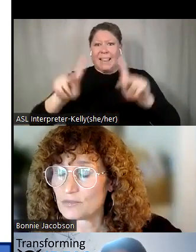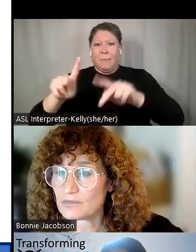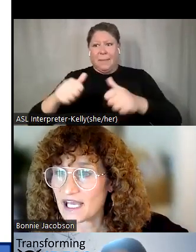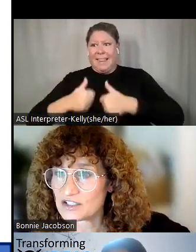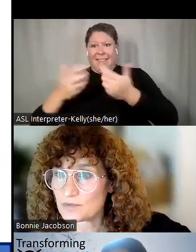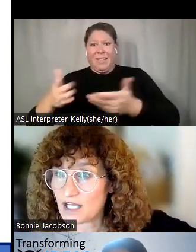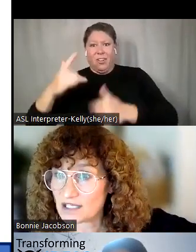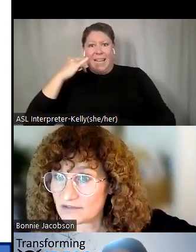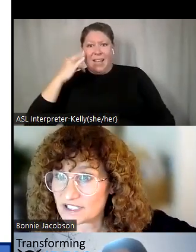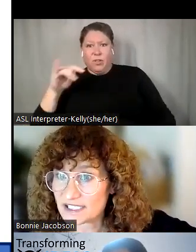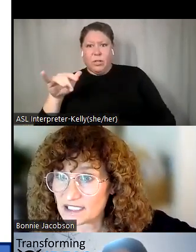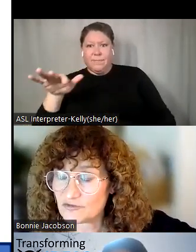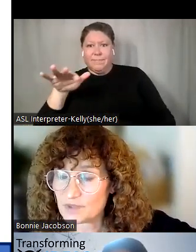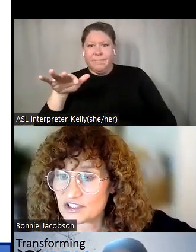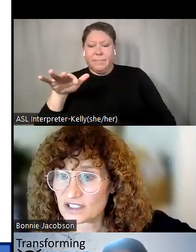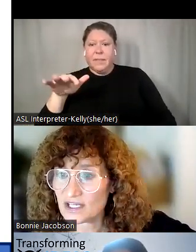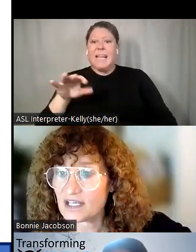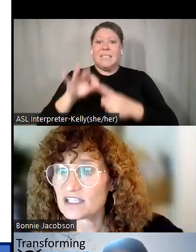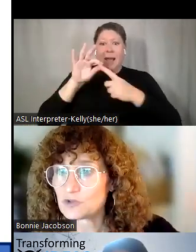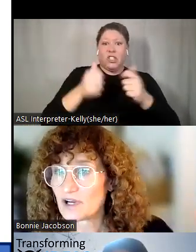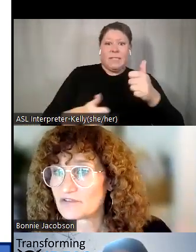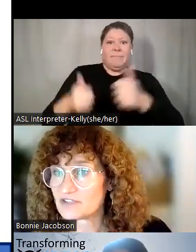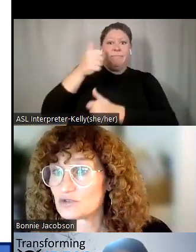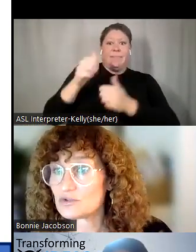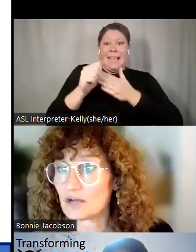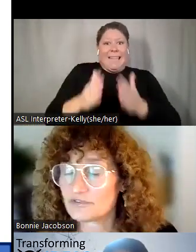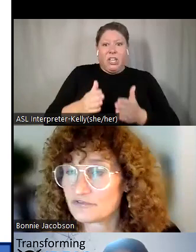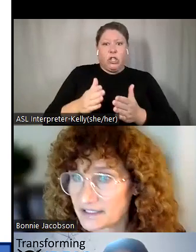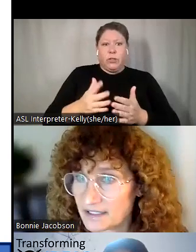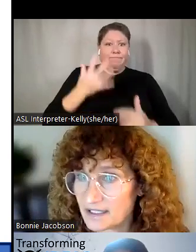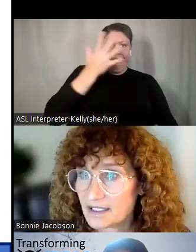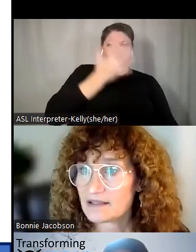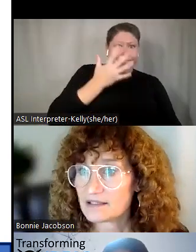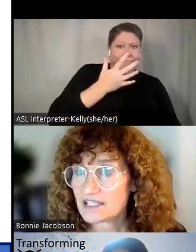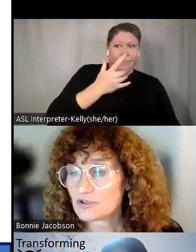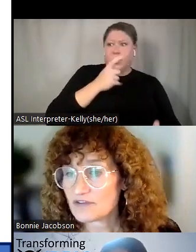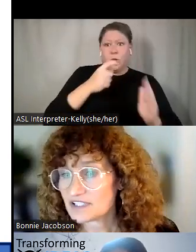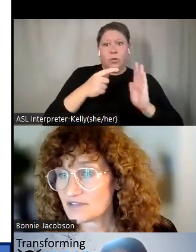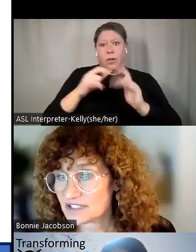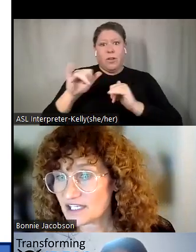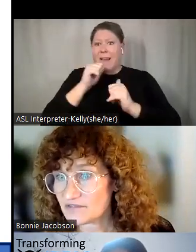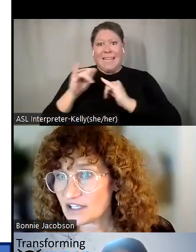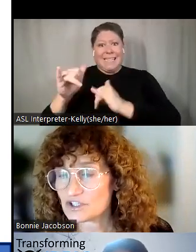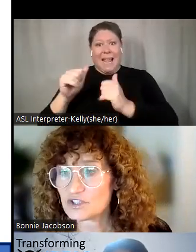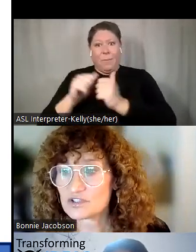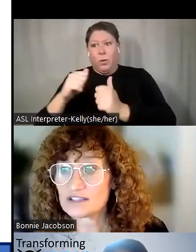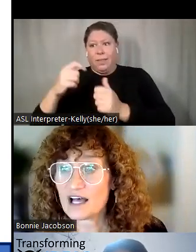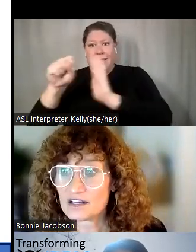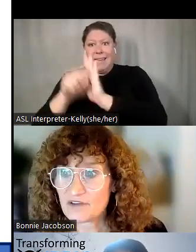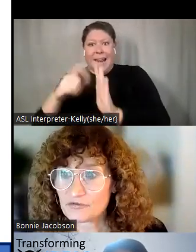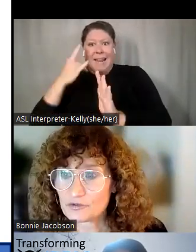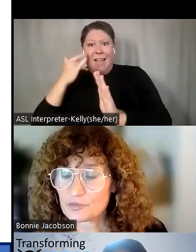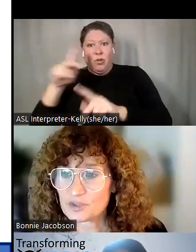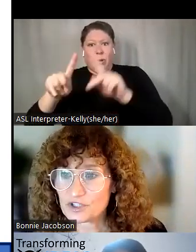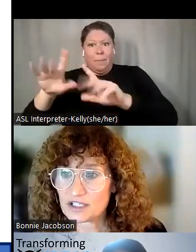leadership, management, high-level executive positions, demographically do not reflect the demographics of the state of California. So there's a lot